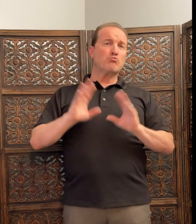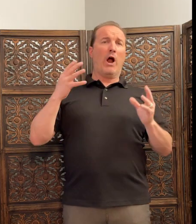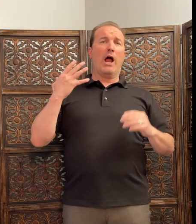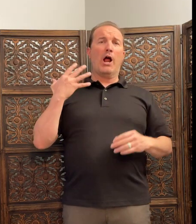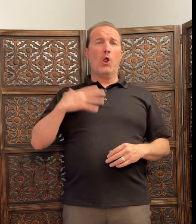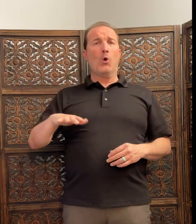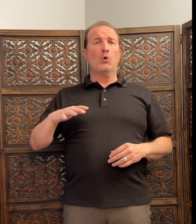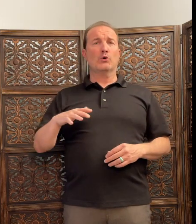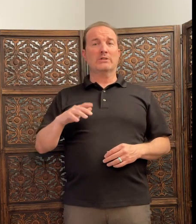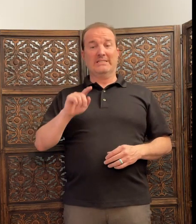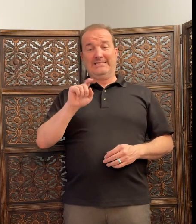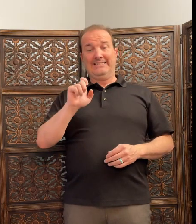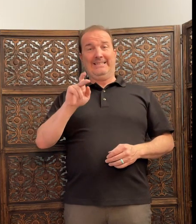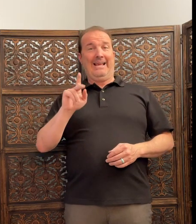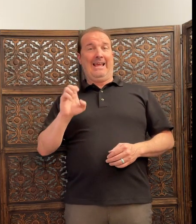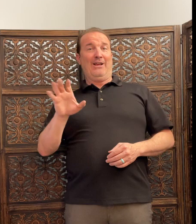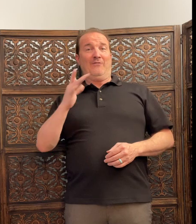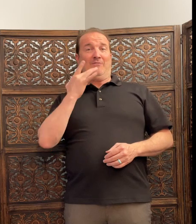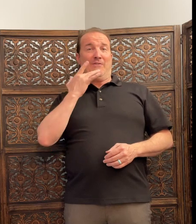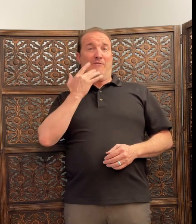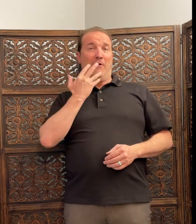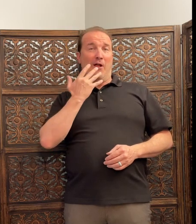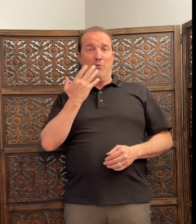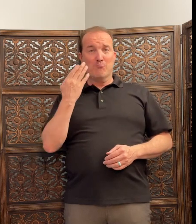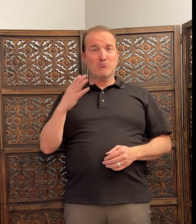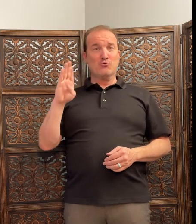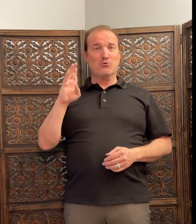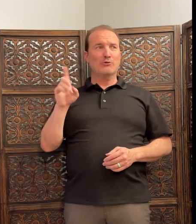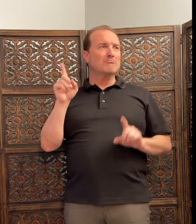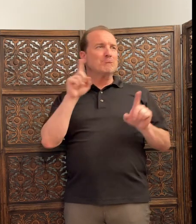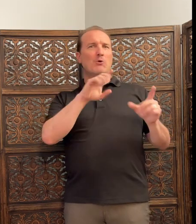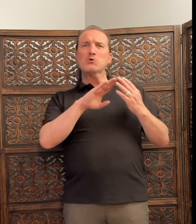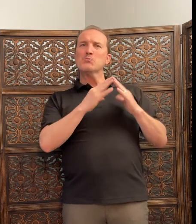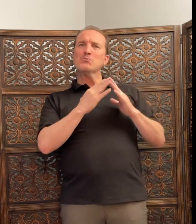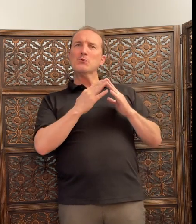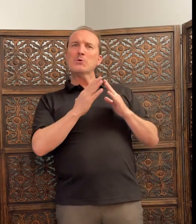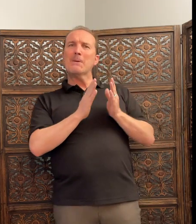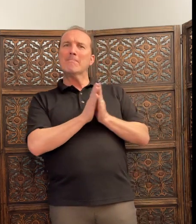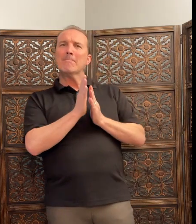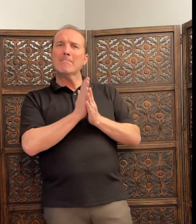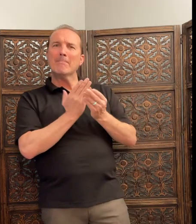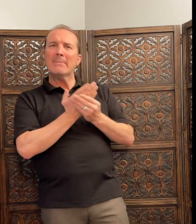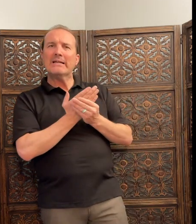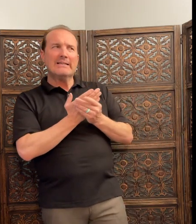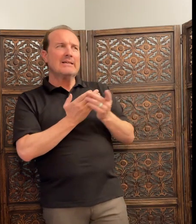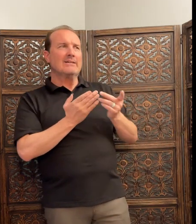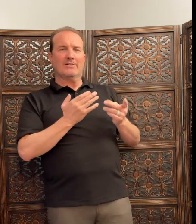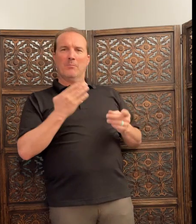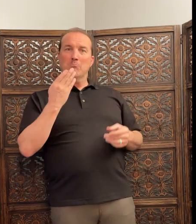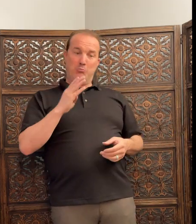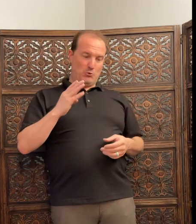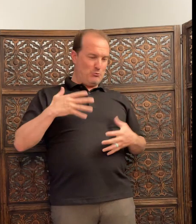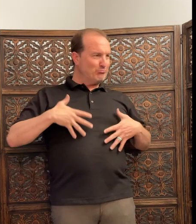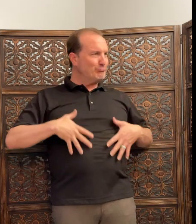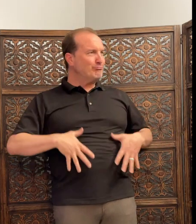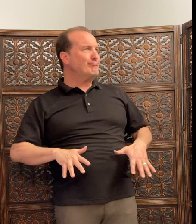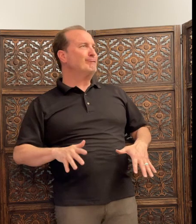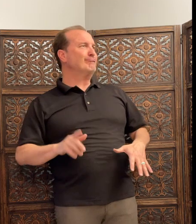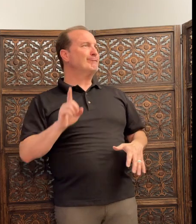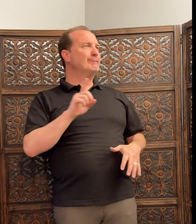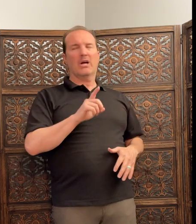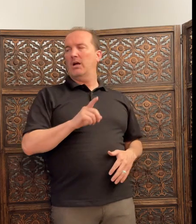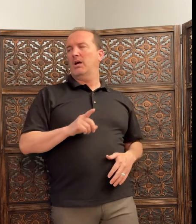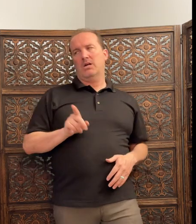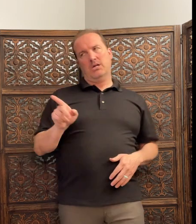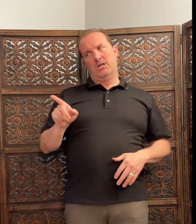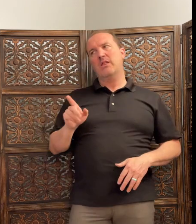favorite color for her to wear is blue. She attends the community picnic in a blue dress. The town thinks that Tea Cake is only after Janie's